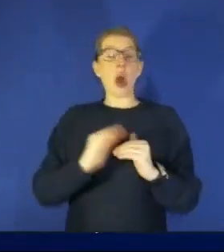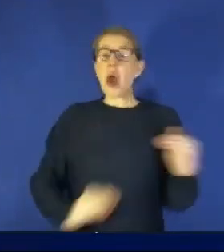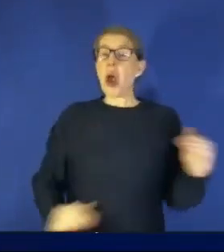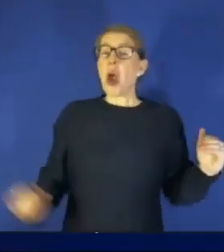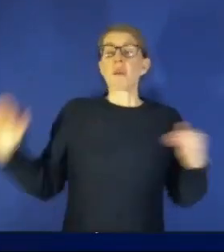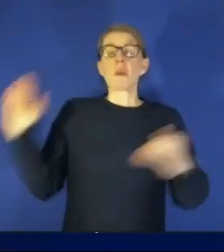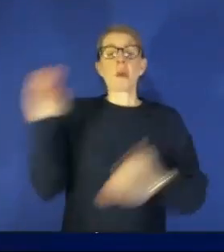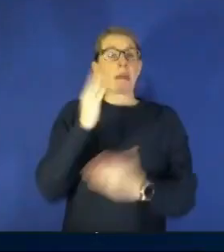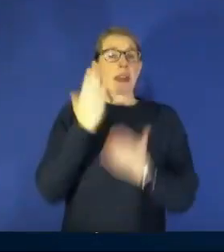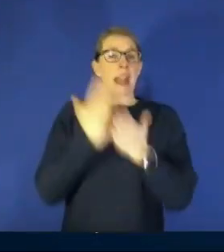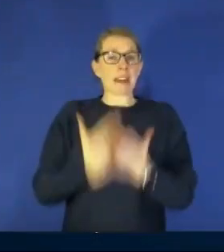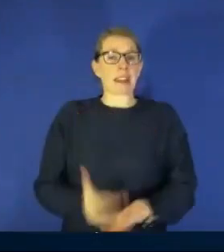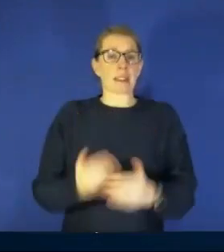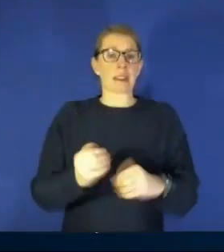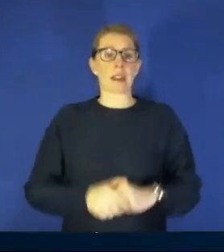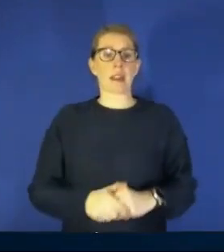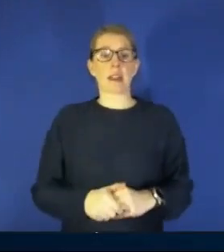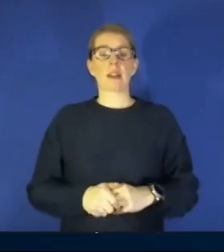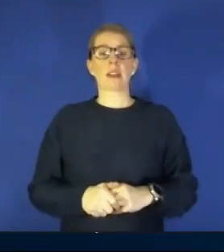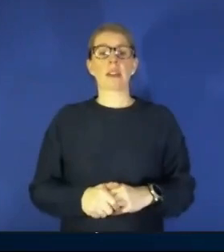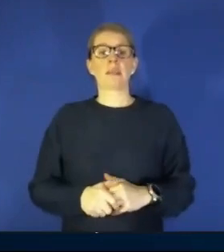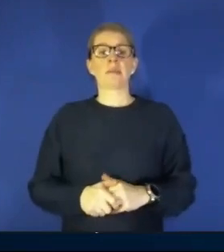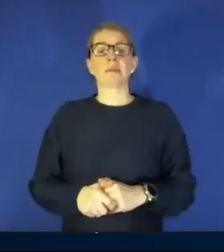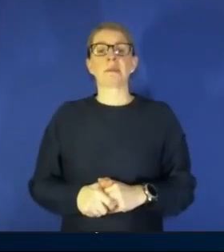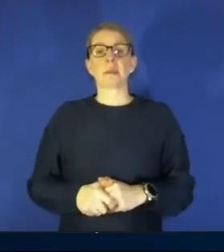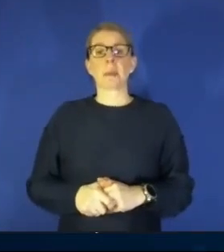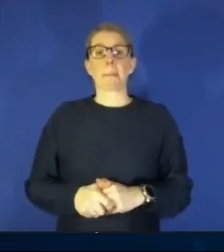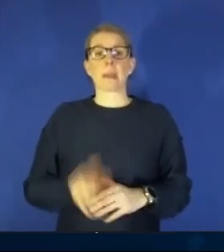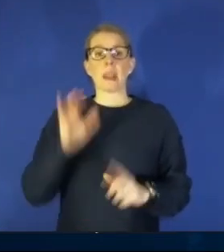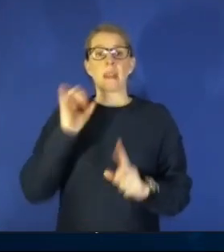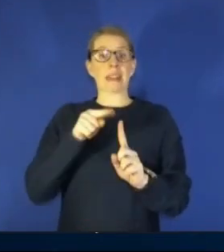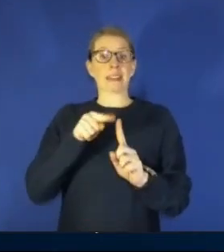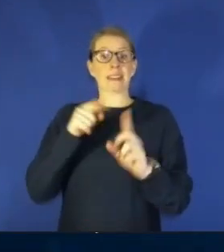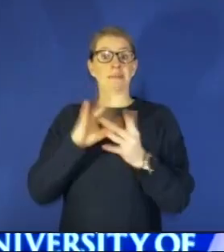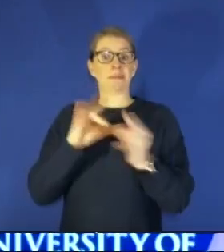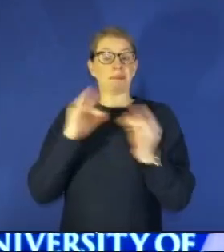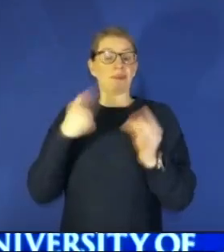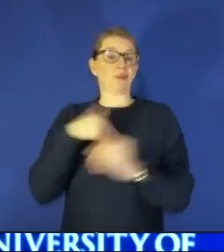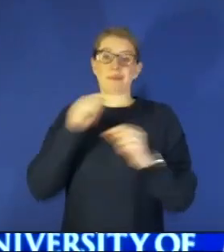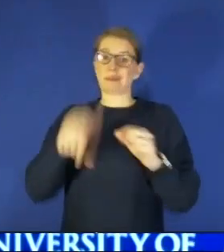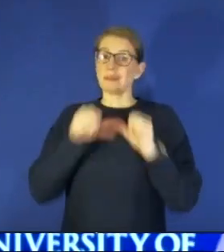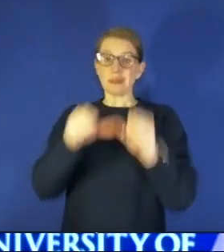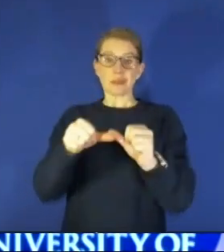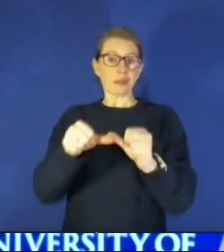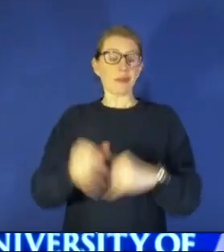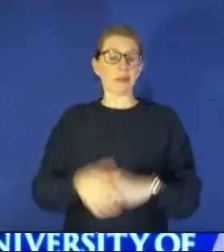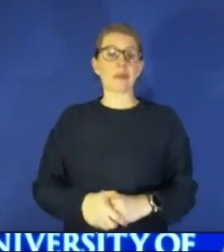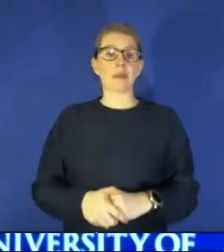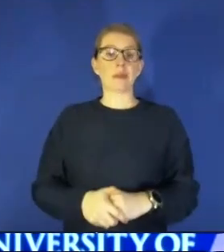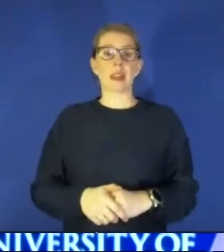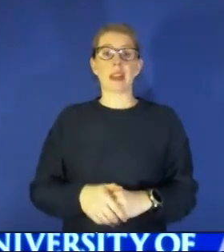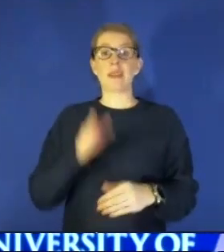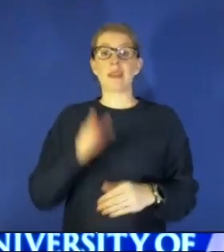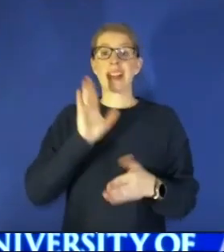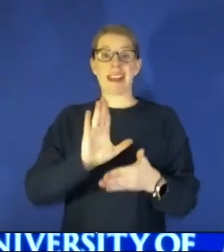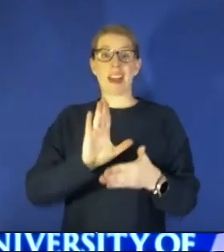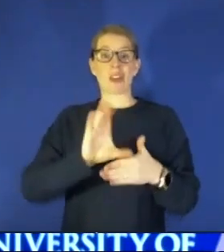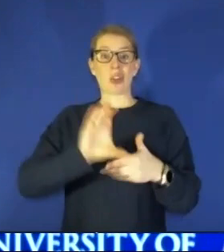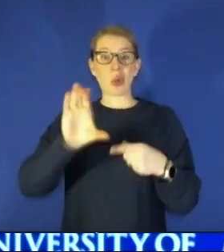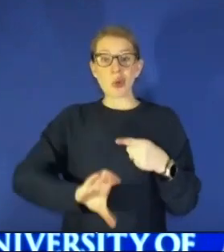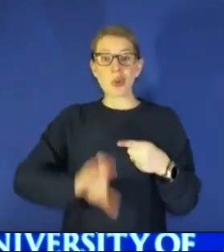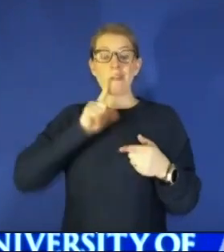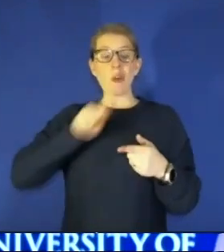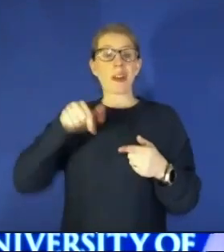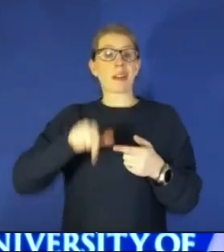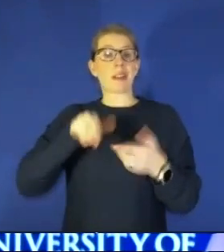balls. Yeah, and I think that is the message that we need to keep giving. That was actually their conclusion in this study in